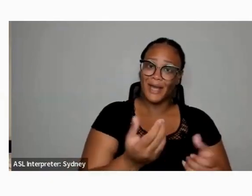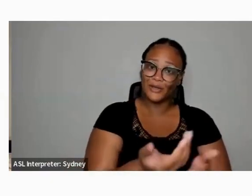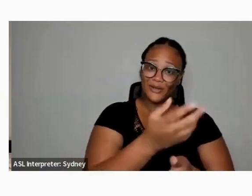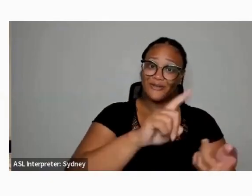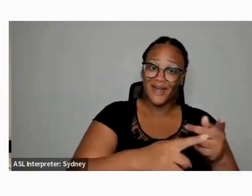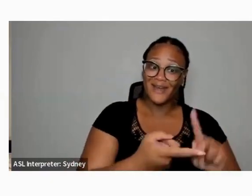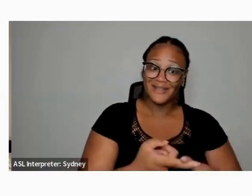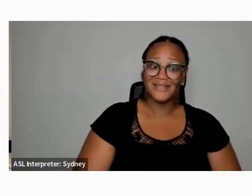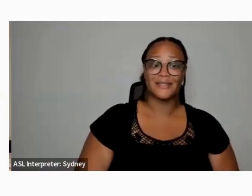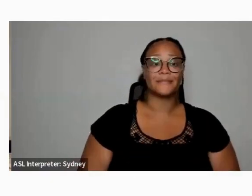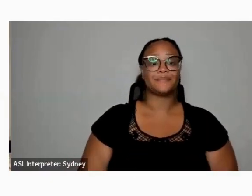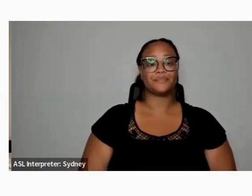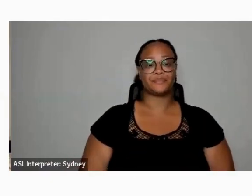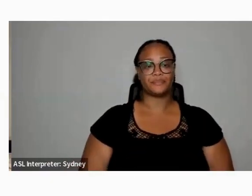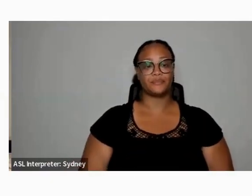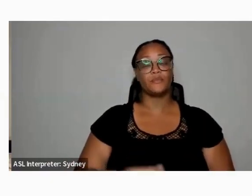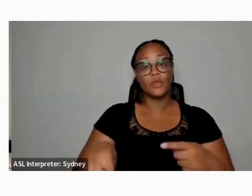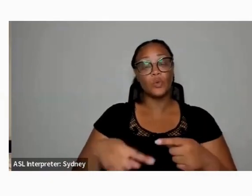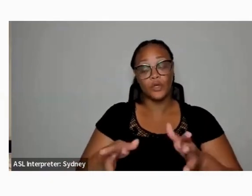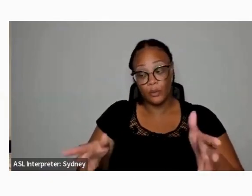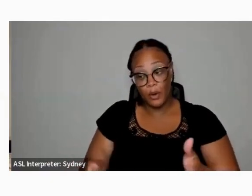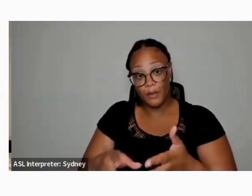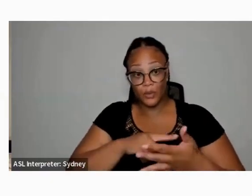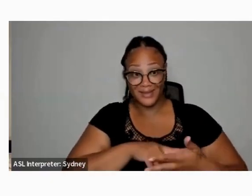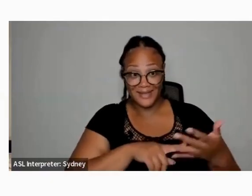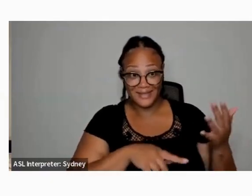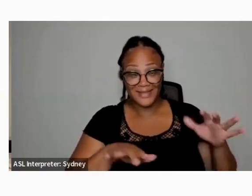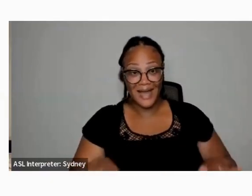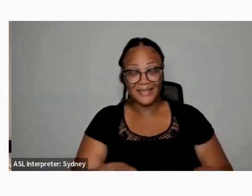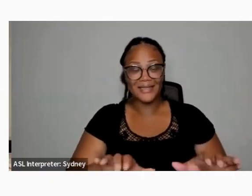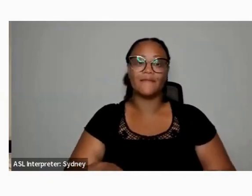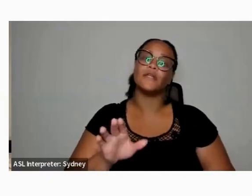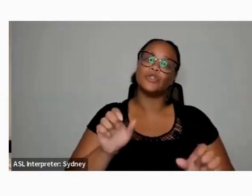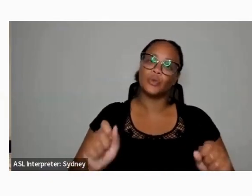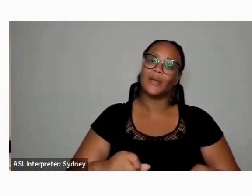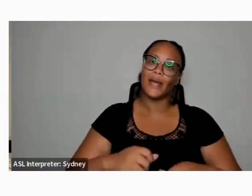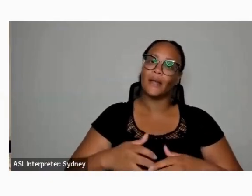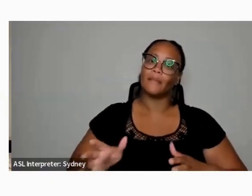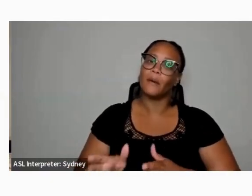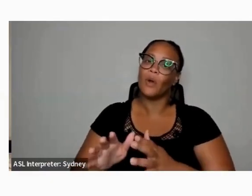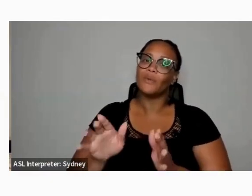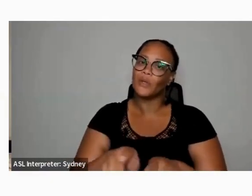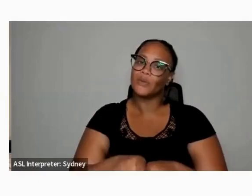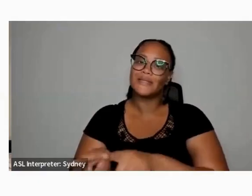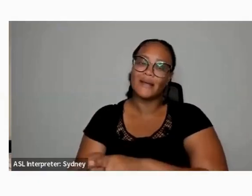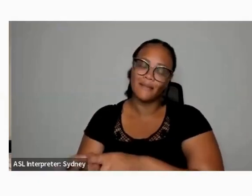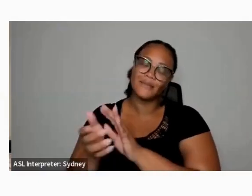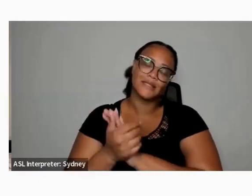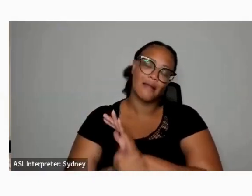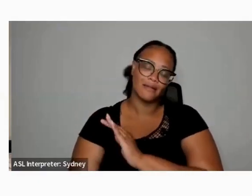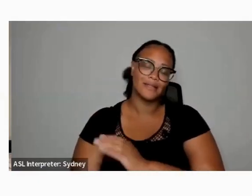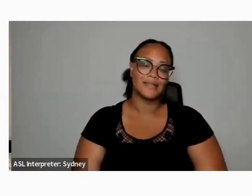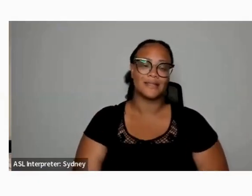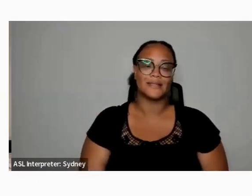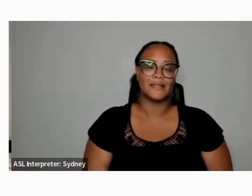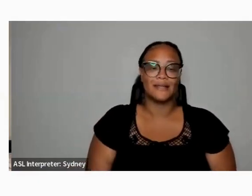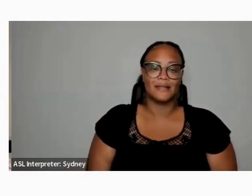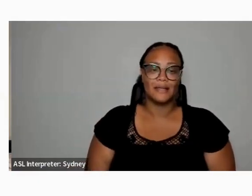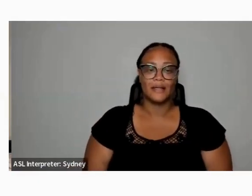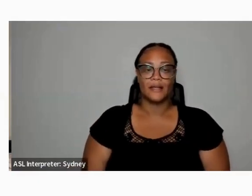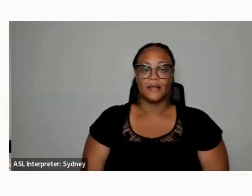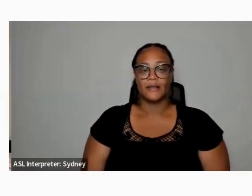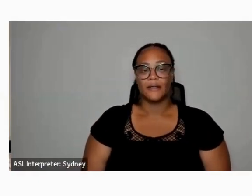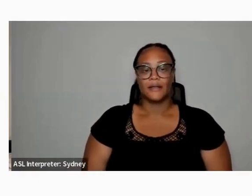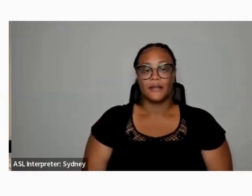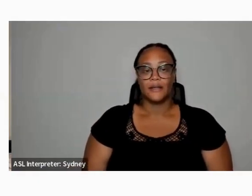by sort of promoting these activities, you can help promote those friendships and friendship skills. Some different ideas could be camps, whether